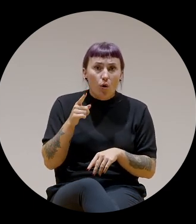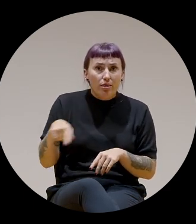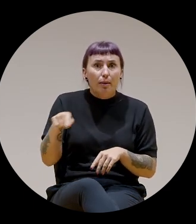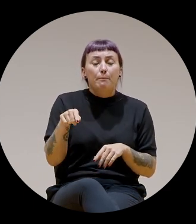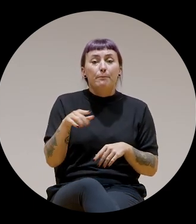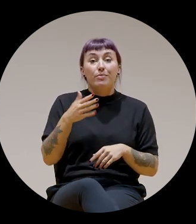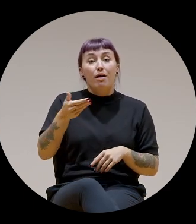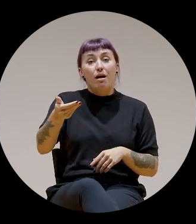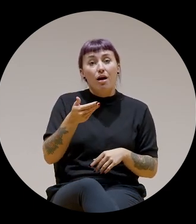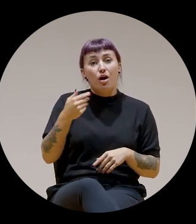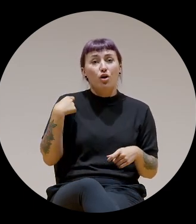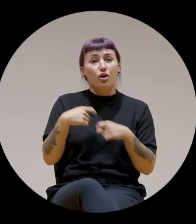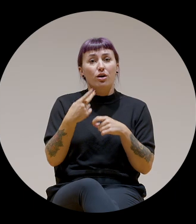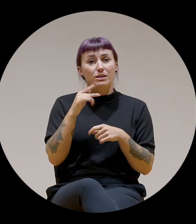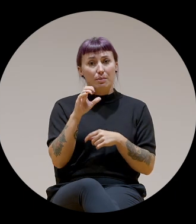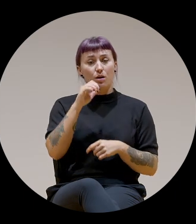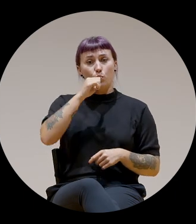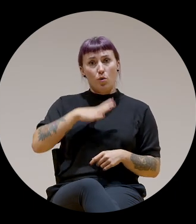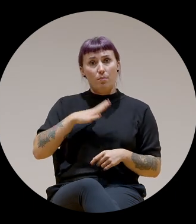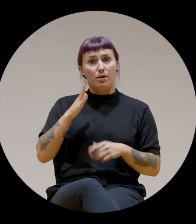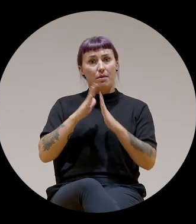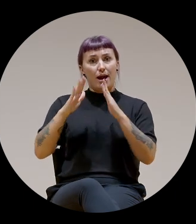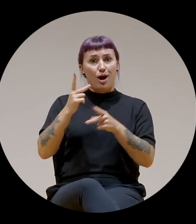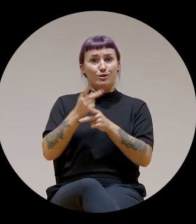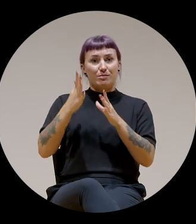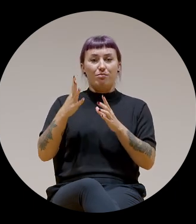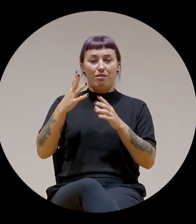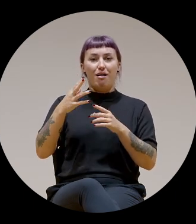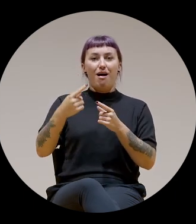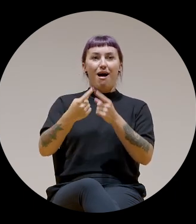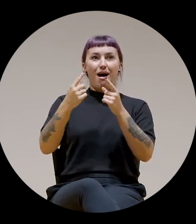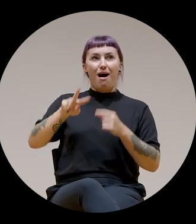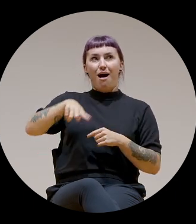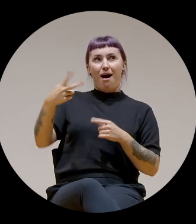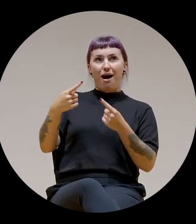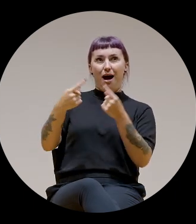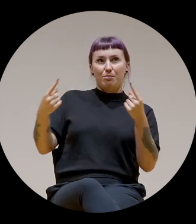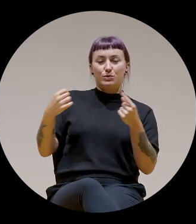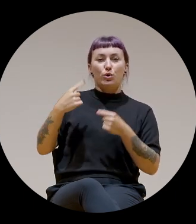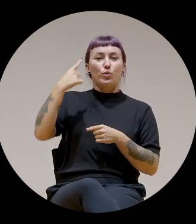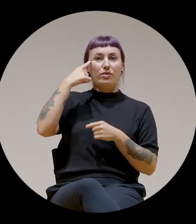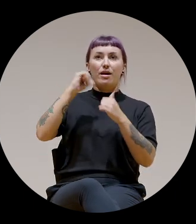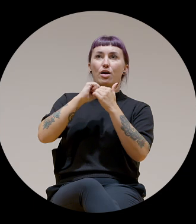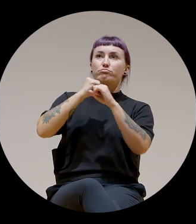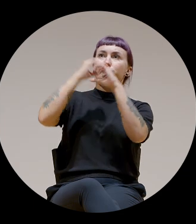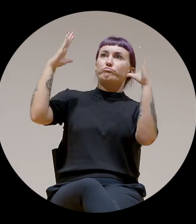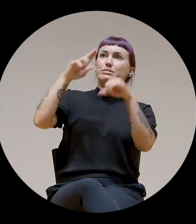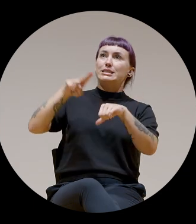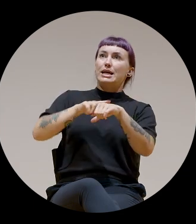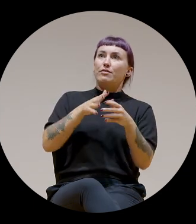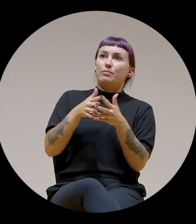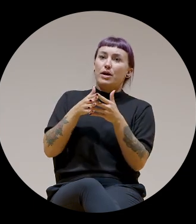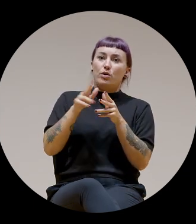a Hispanic woman to be their housekeeper. This is sort of the reversal of what we ever think about how Native American people